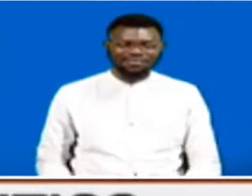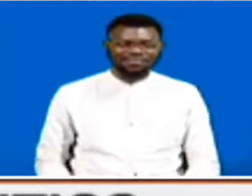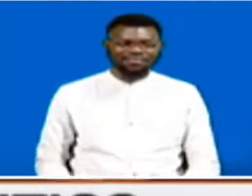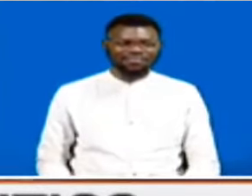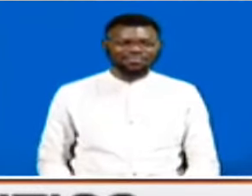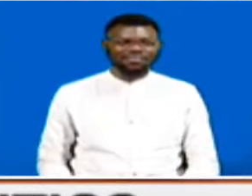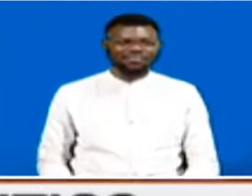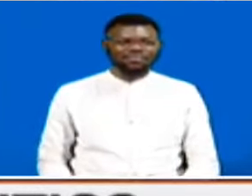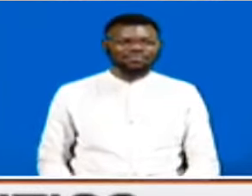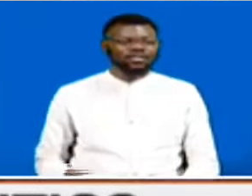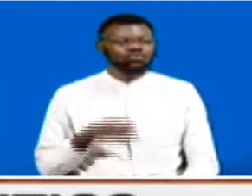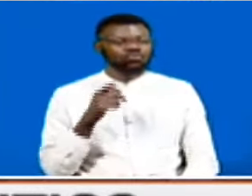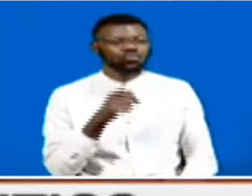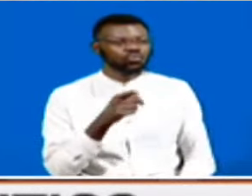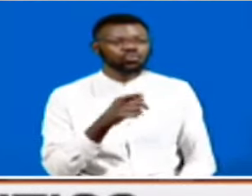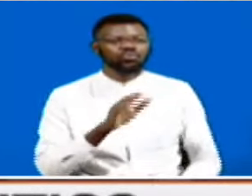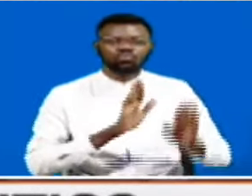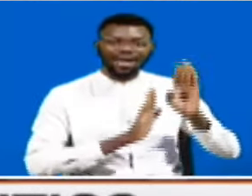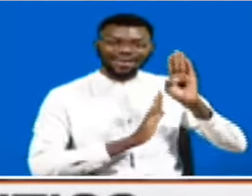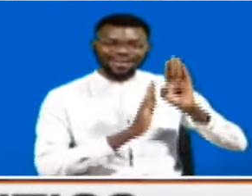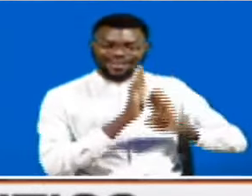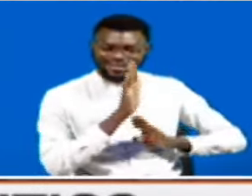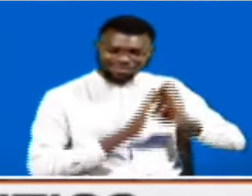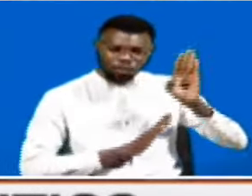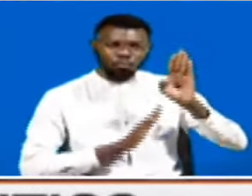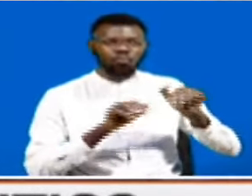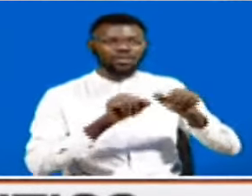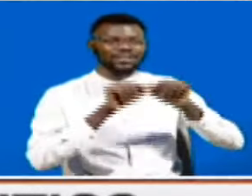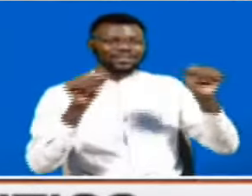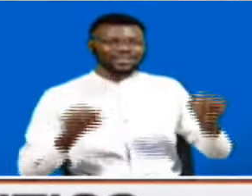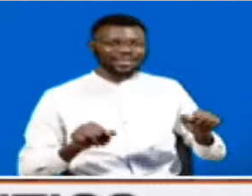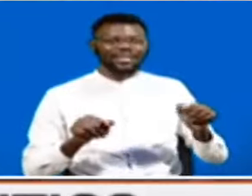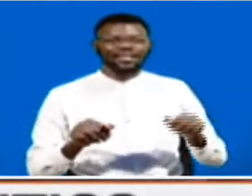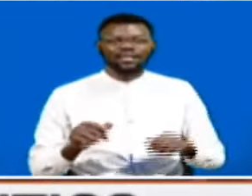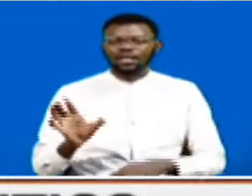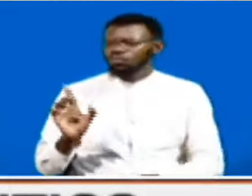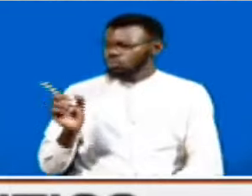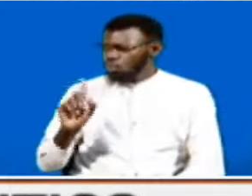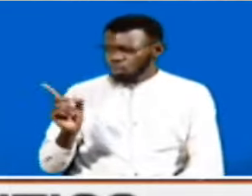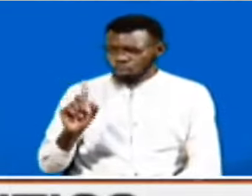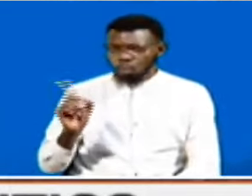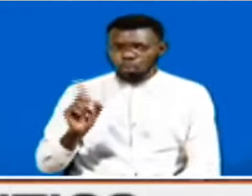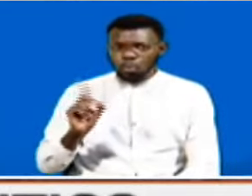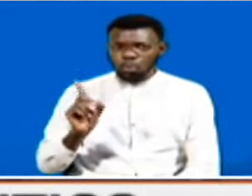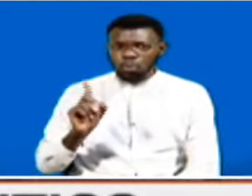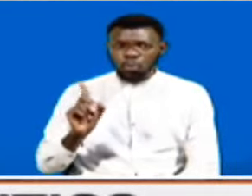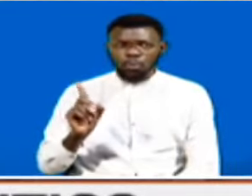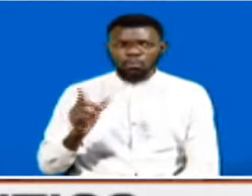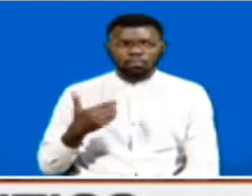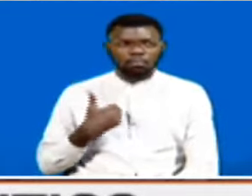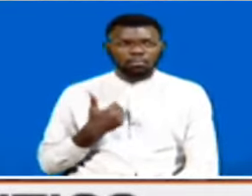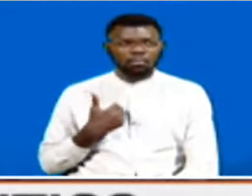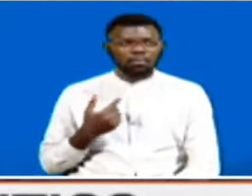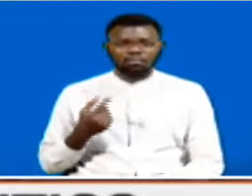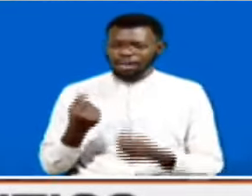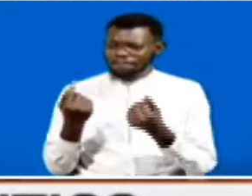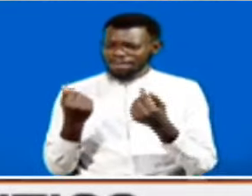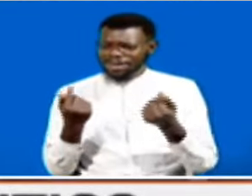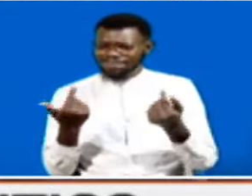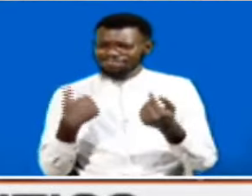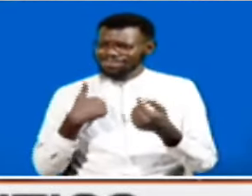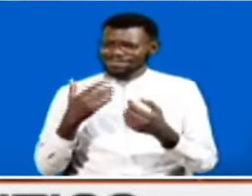There were no structures. So you were establishing the structures. No, but so pioneer governors made money. Let me tell you, I don't know who made the money. Me, I never made any